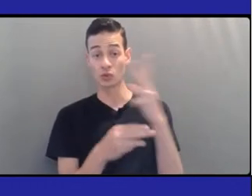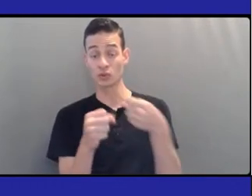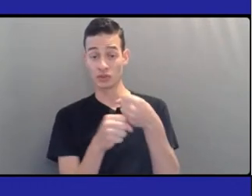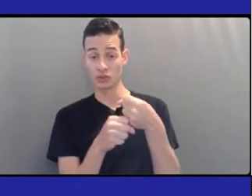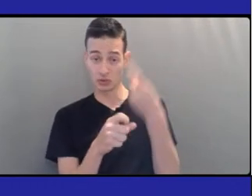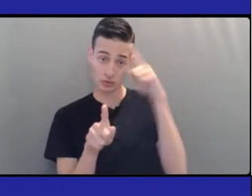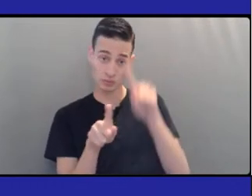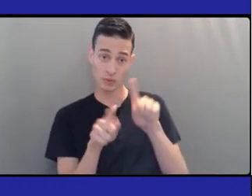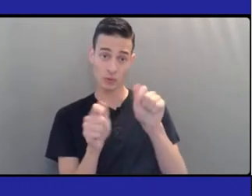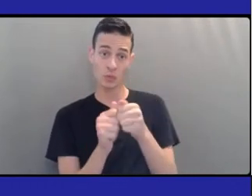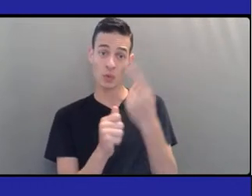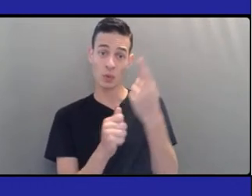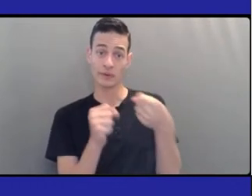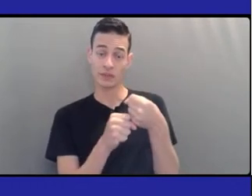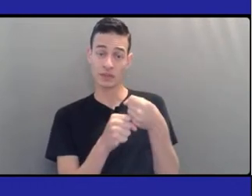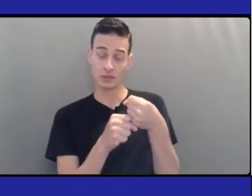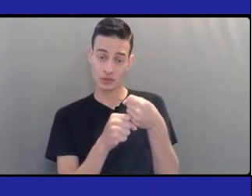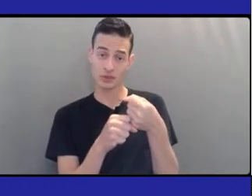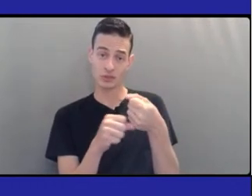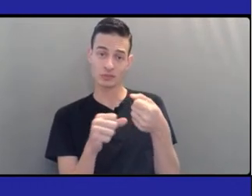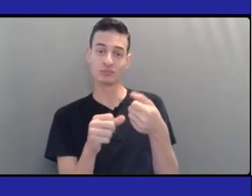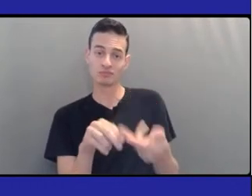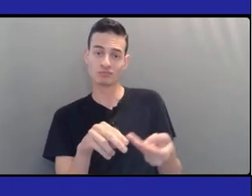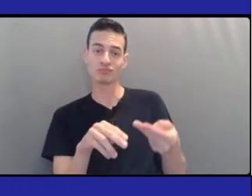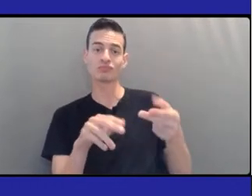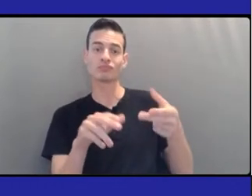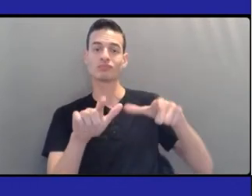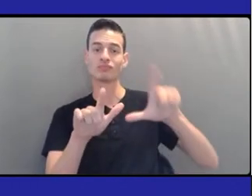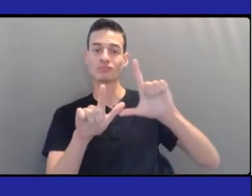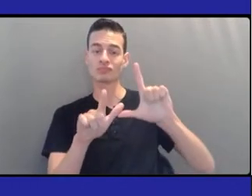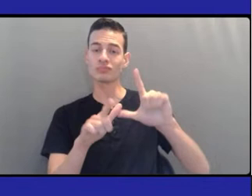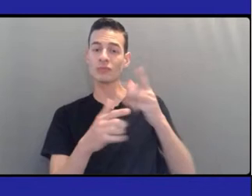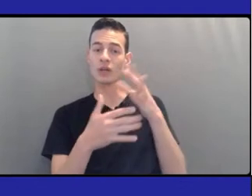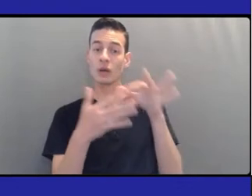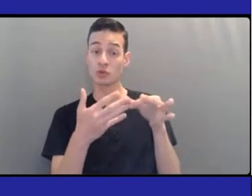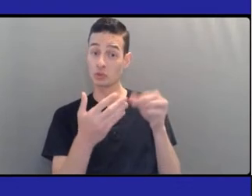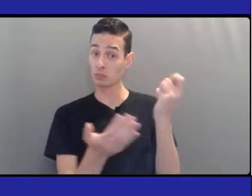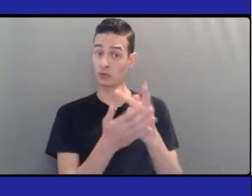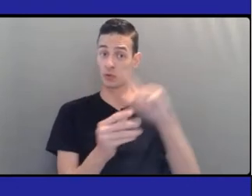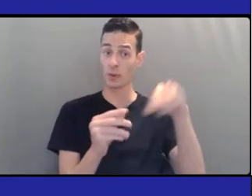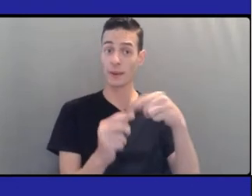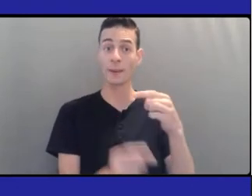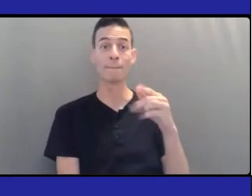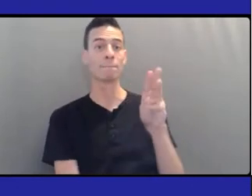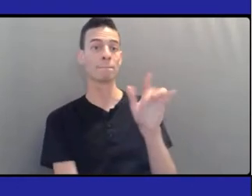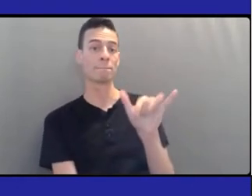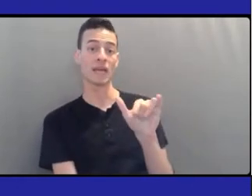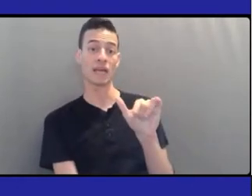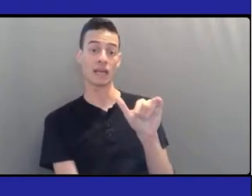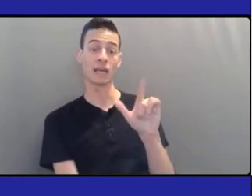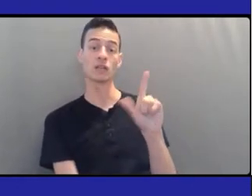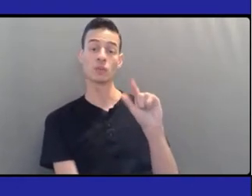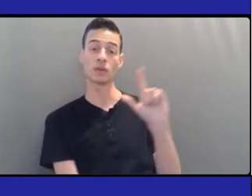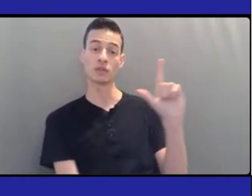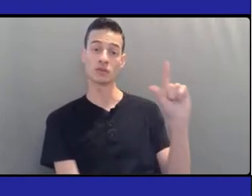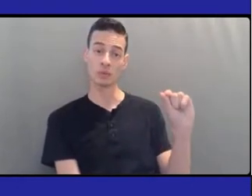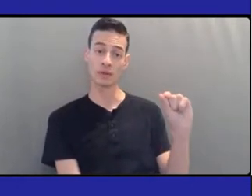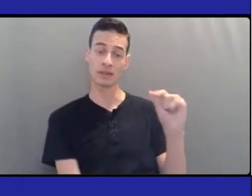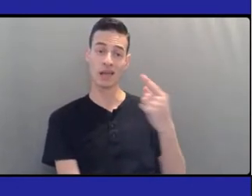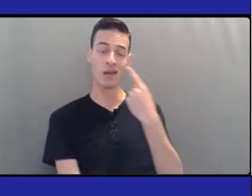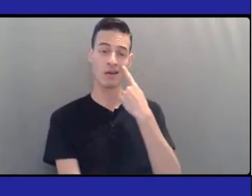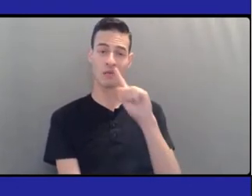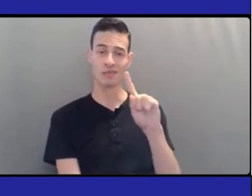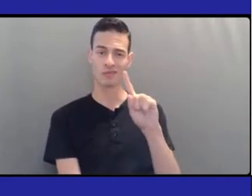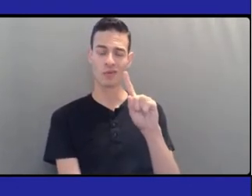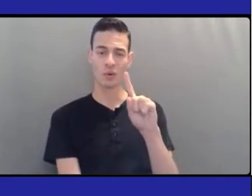renewal option, which was approved in May of 2020 as a best interest renewal. That ends this